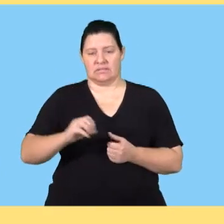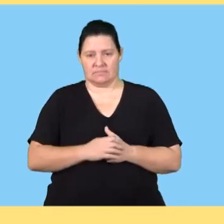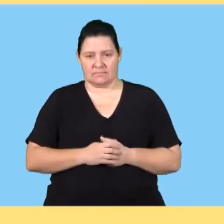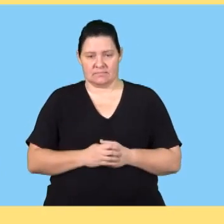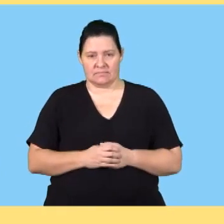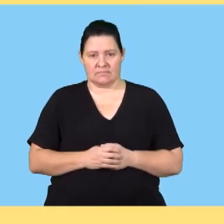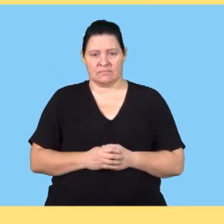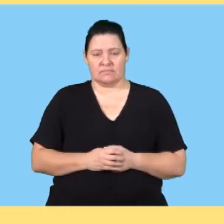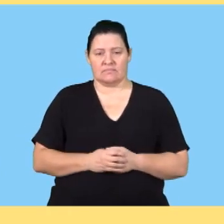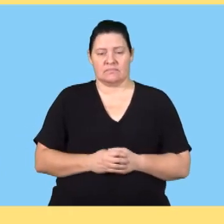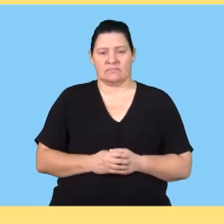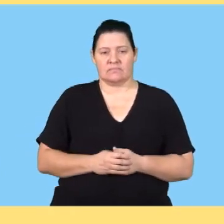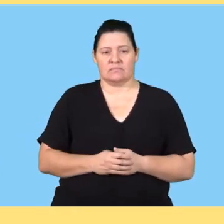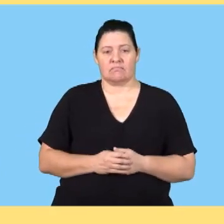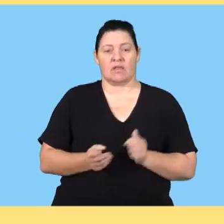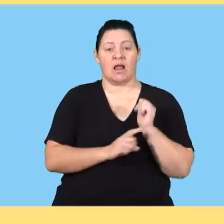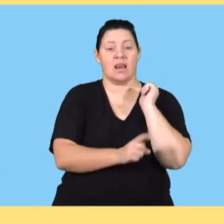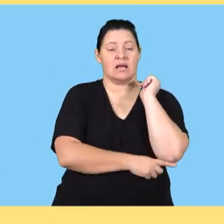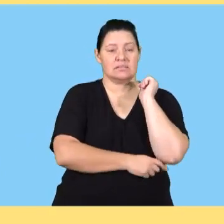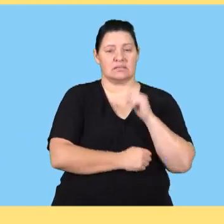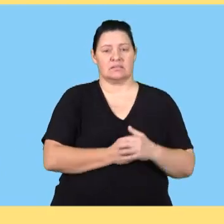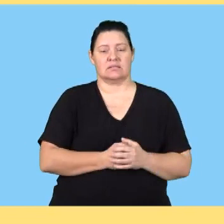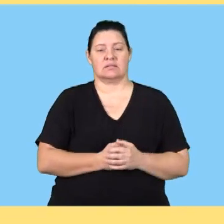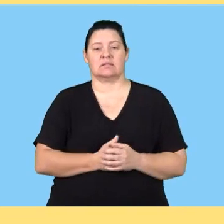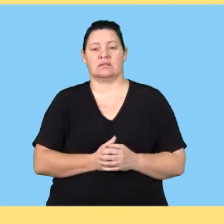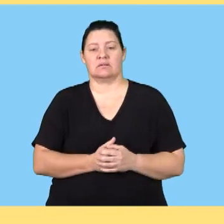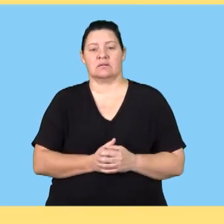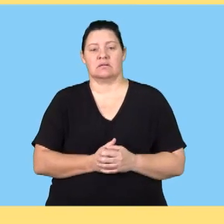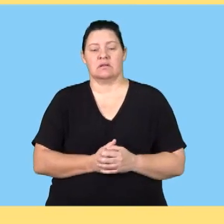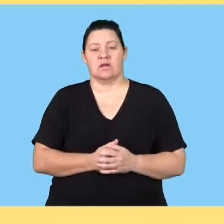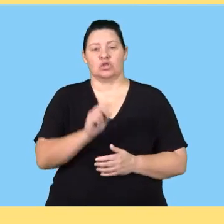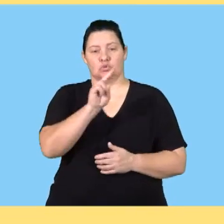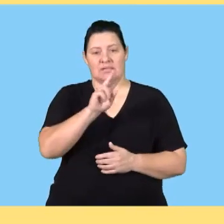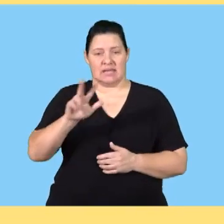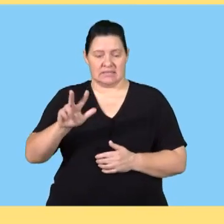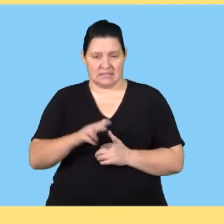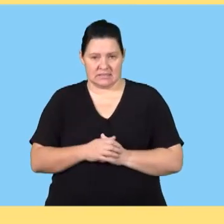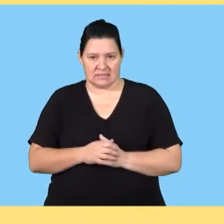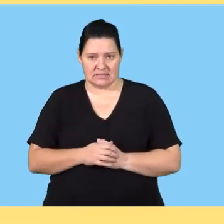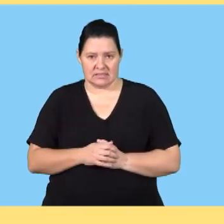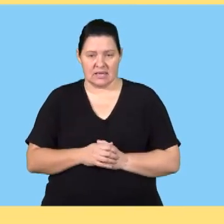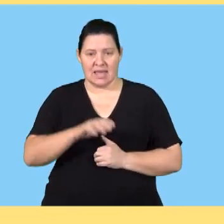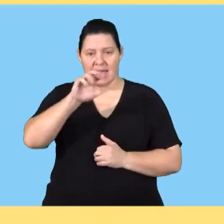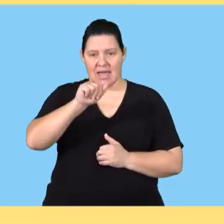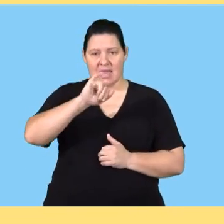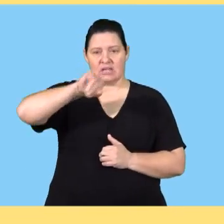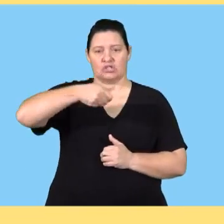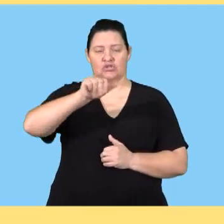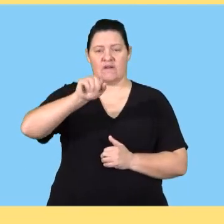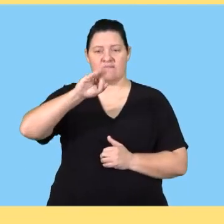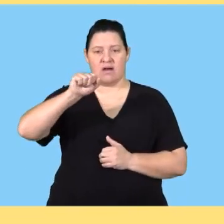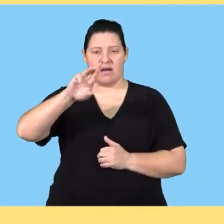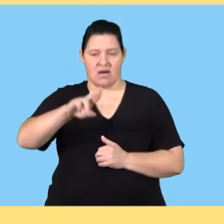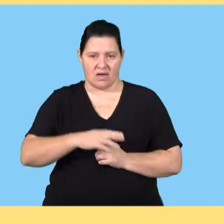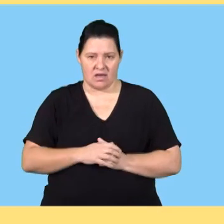8,540. And then the last one becomes on the 28th, A Jafar.